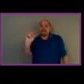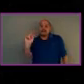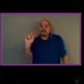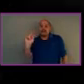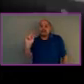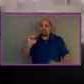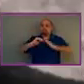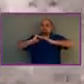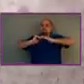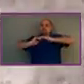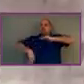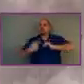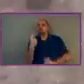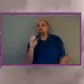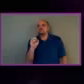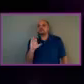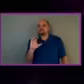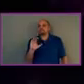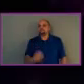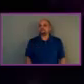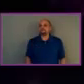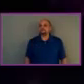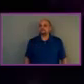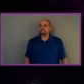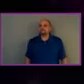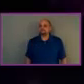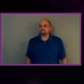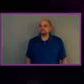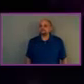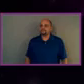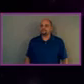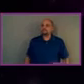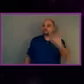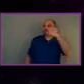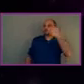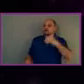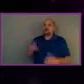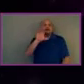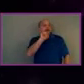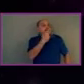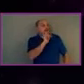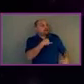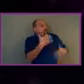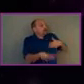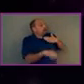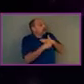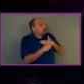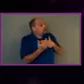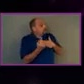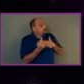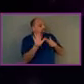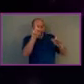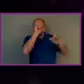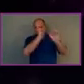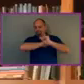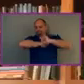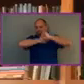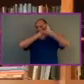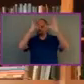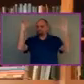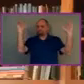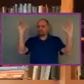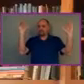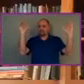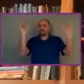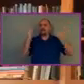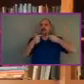And Wow, one thing I'd like thank you to for add to that is imagine as we're flying by,